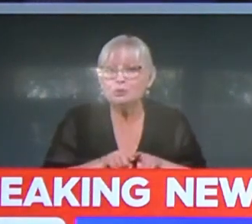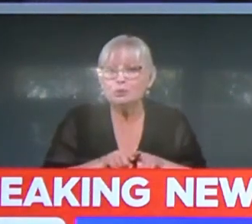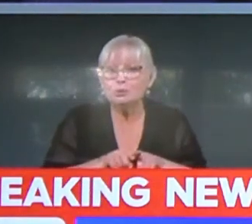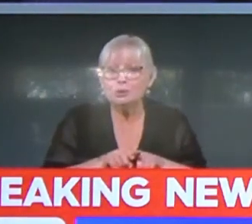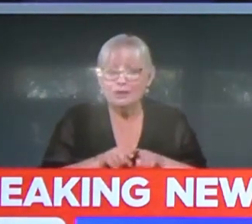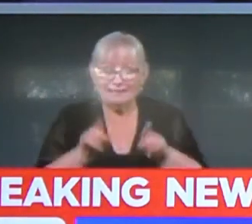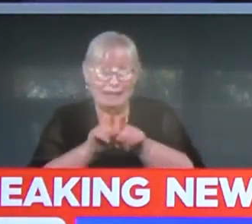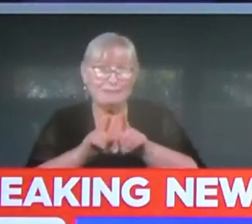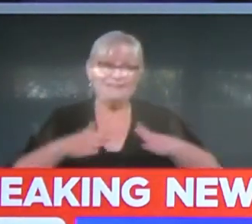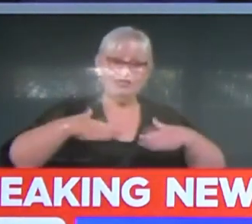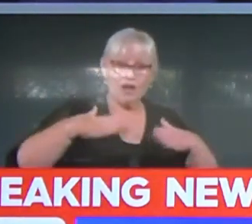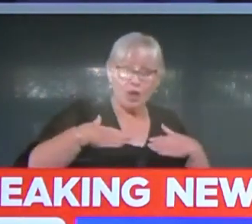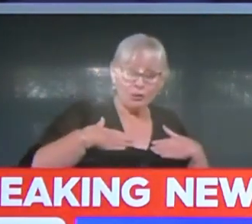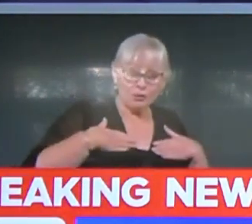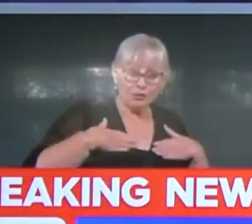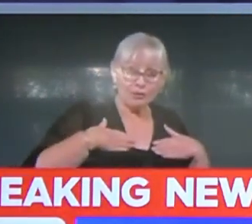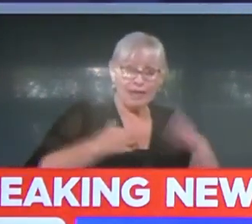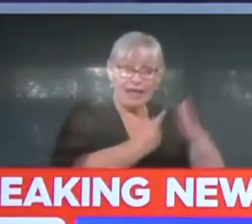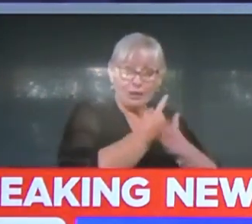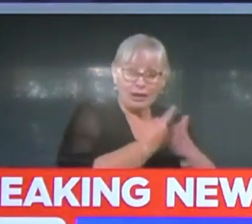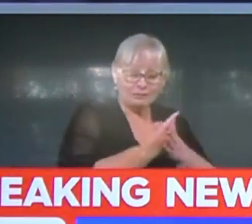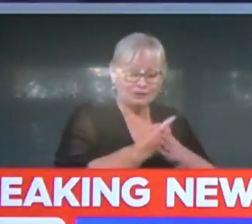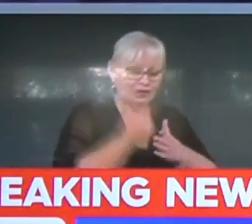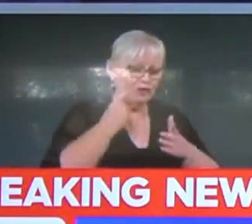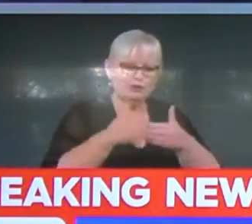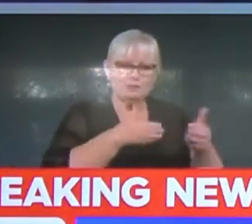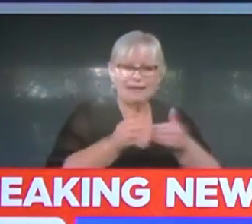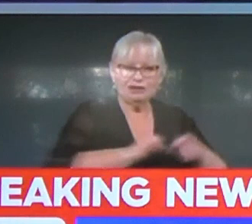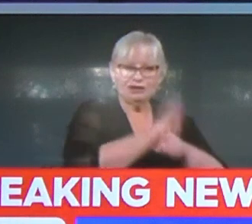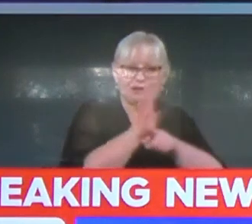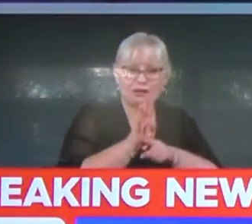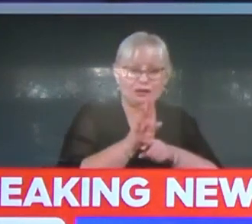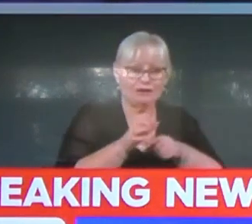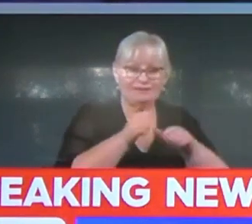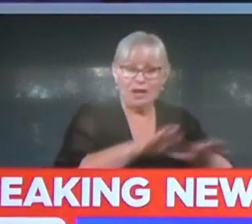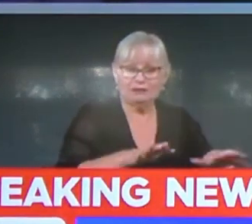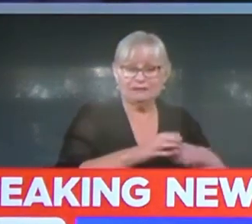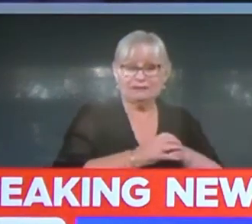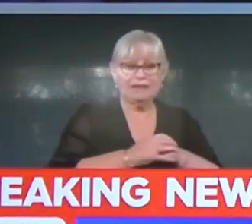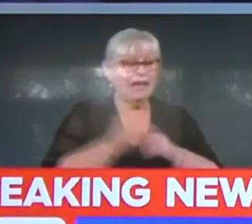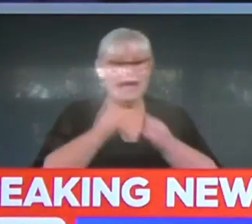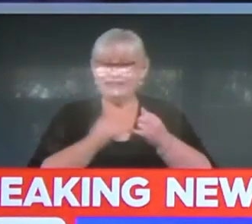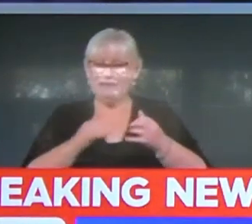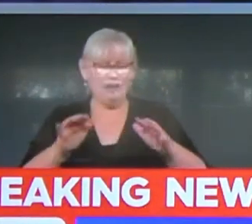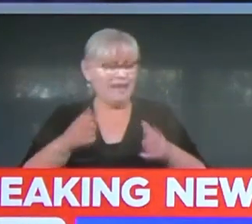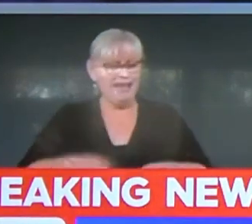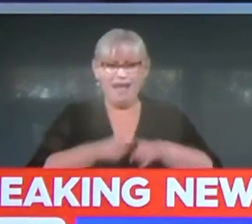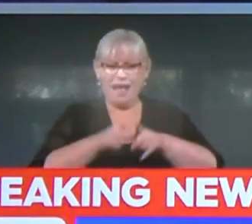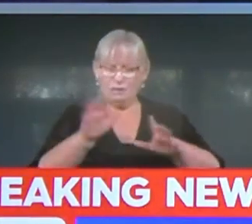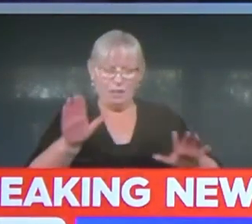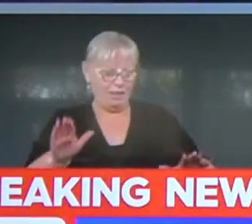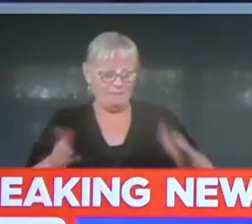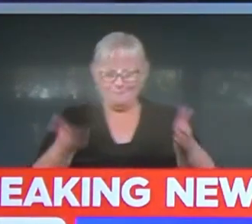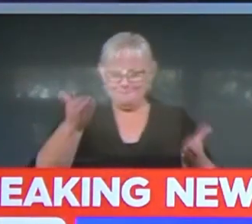about the health outcomes of managing the outbreak of the coronavirus. And it is a delicate task for the National Cabinet